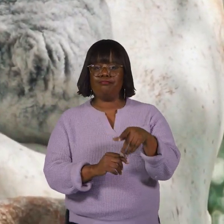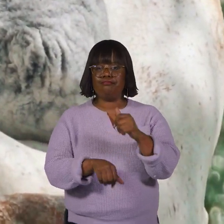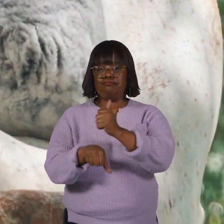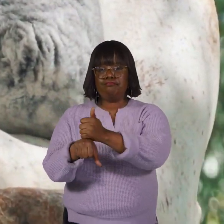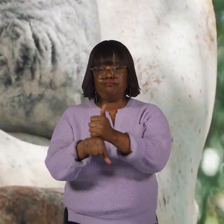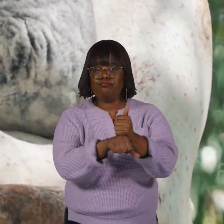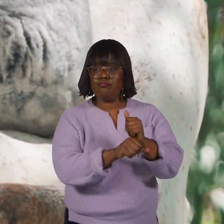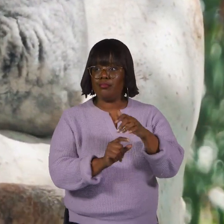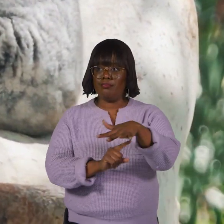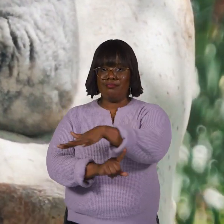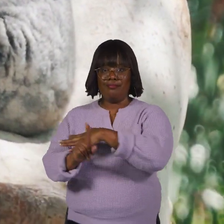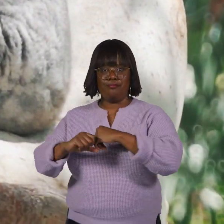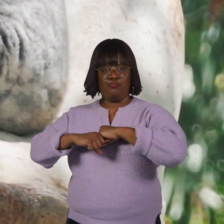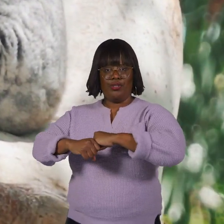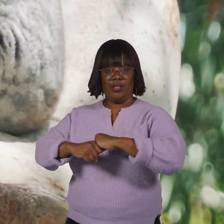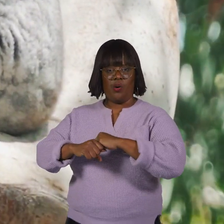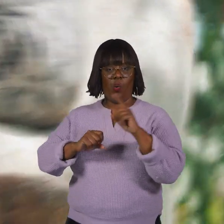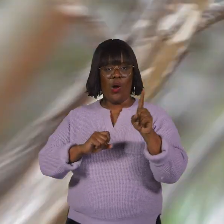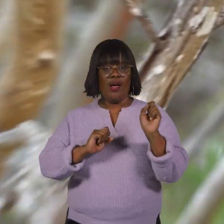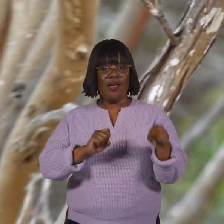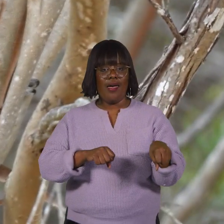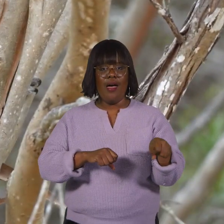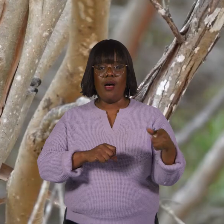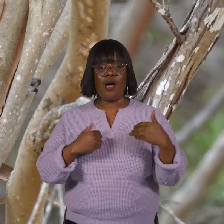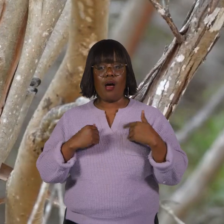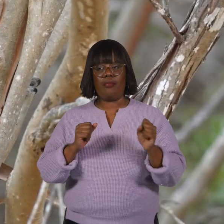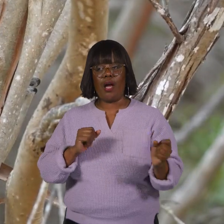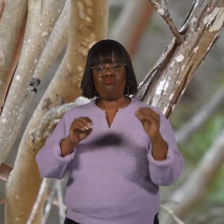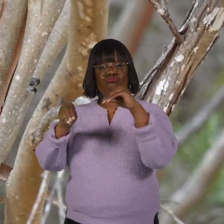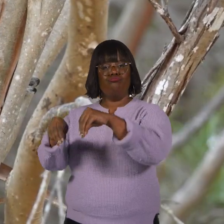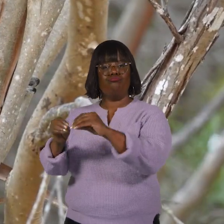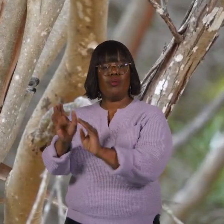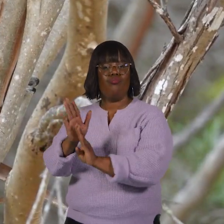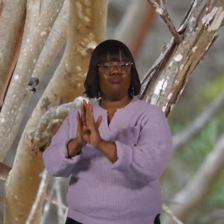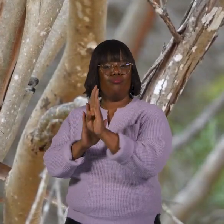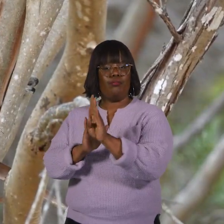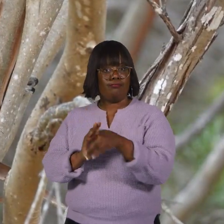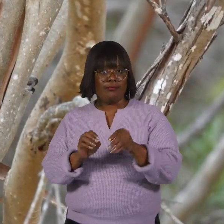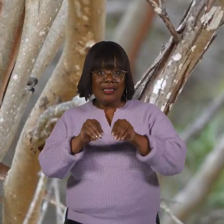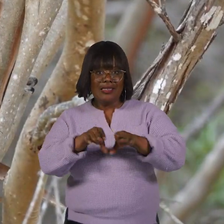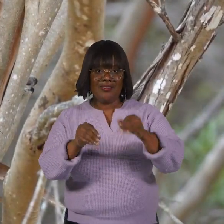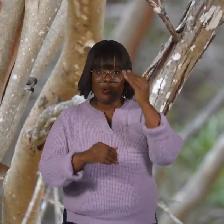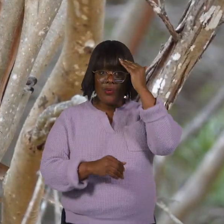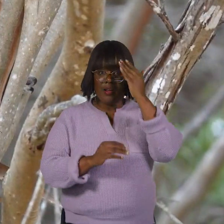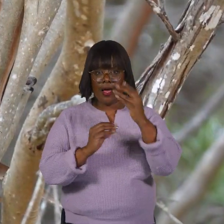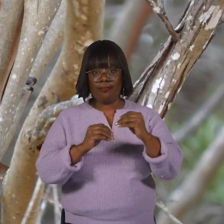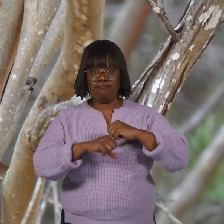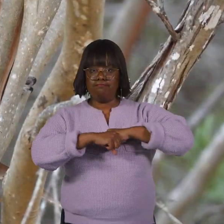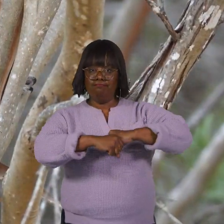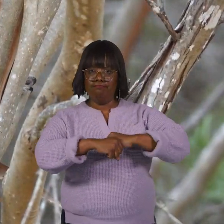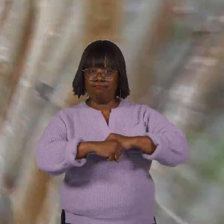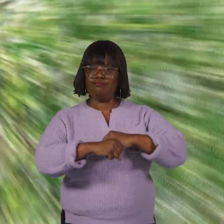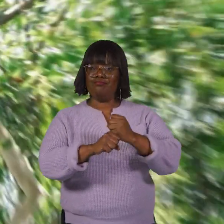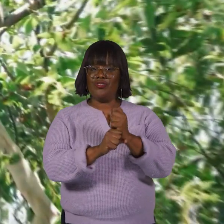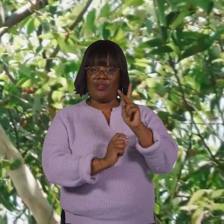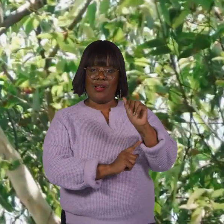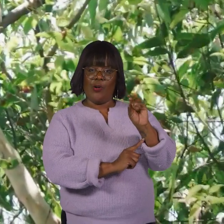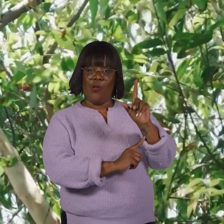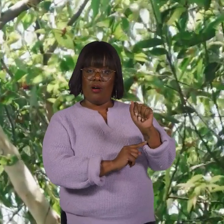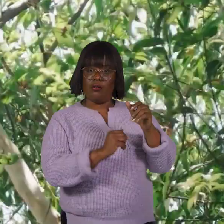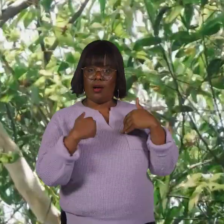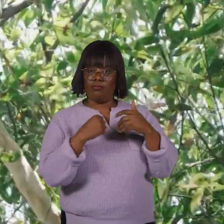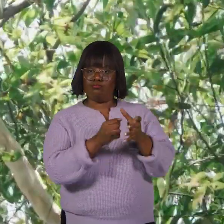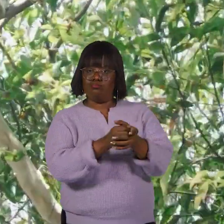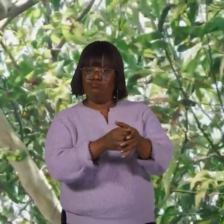areas where the sweet animals can thrive. By raising awareness and taking action to conserve the koala population, we